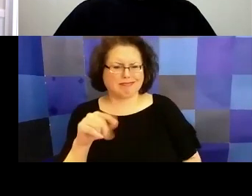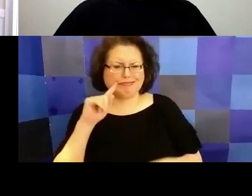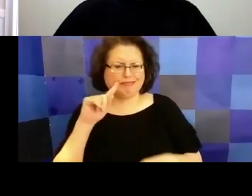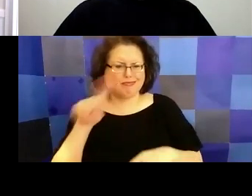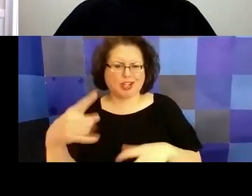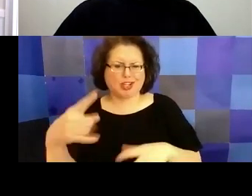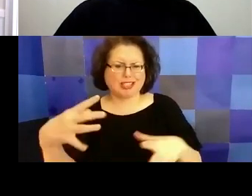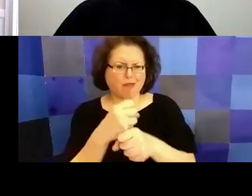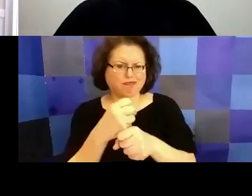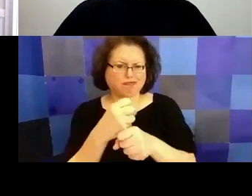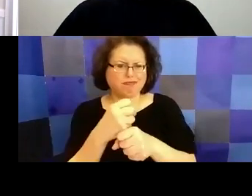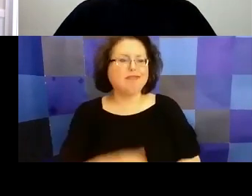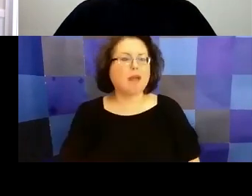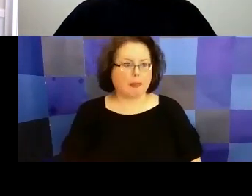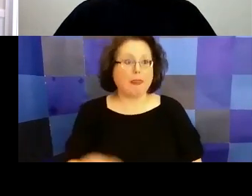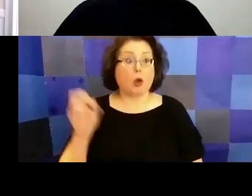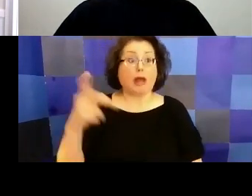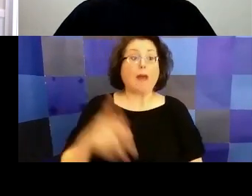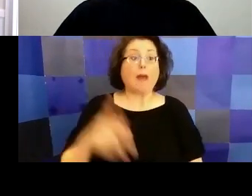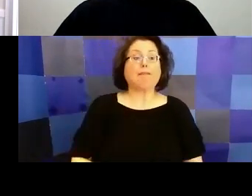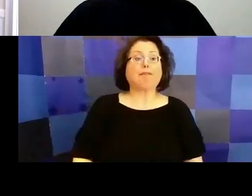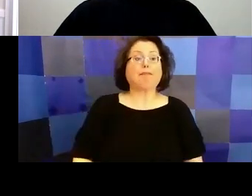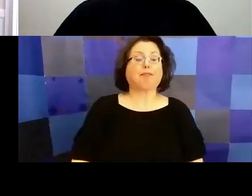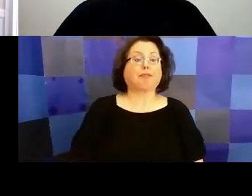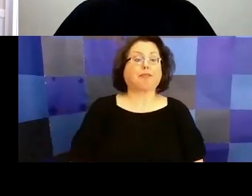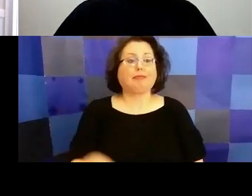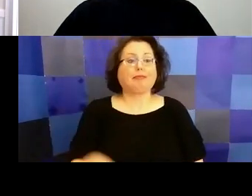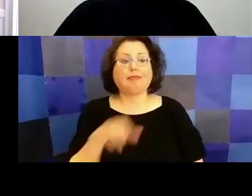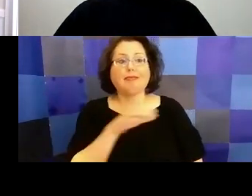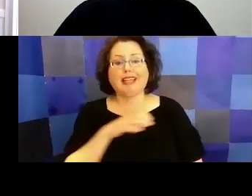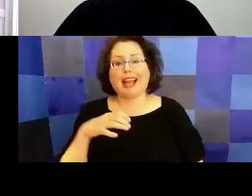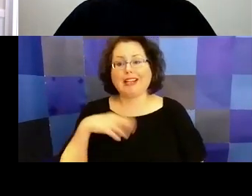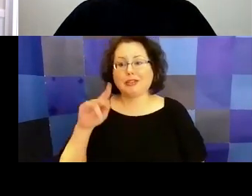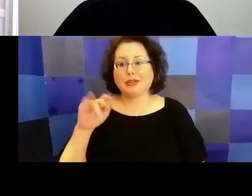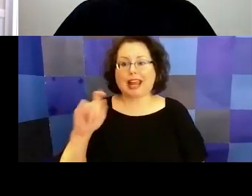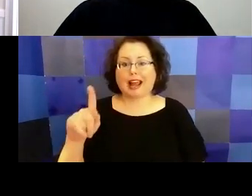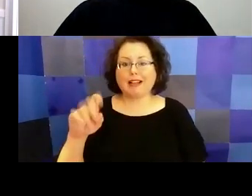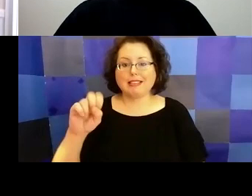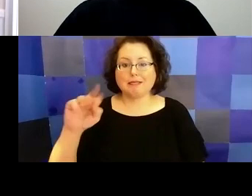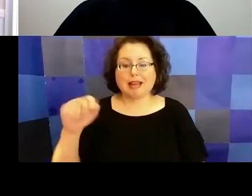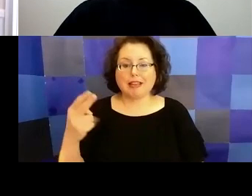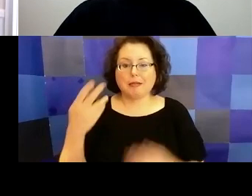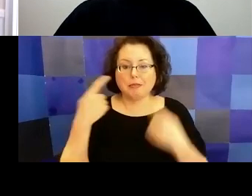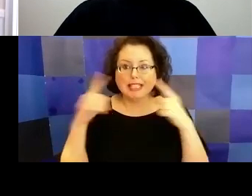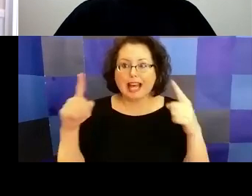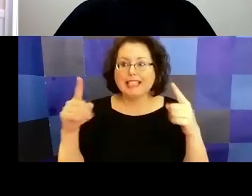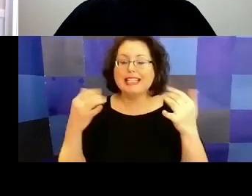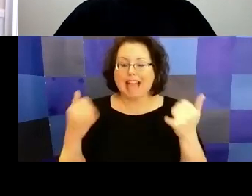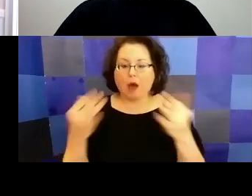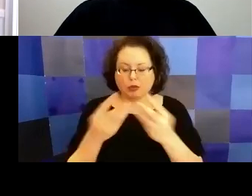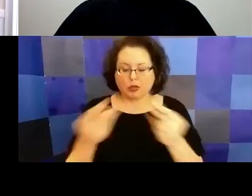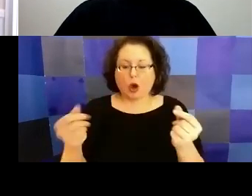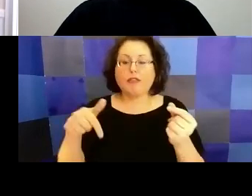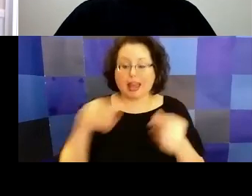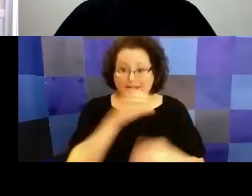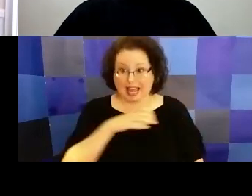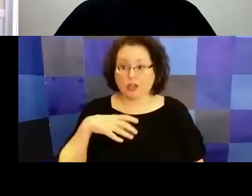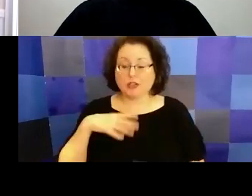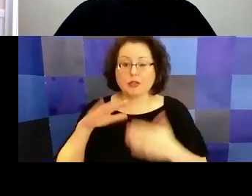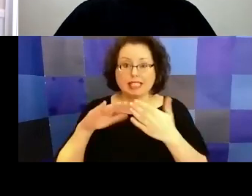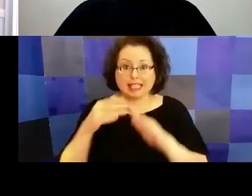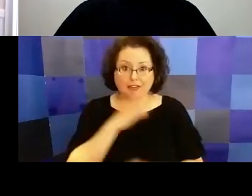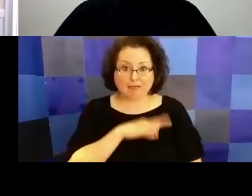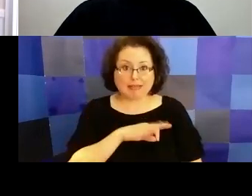just the last one? Yeah. Okay. Council President Kel Smith presents, now therefore be it resolved that the Council of the City of